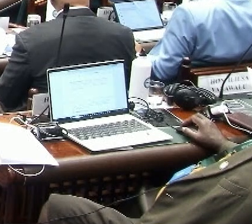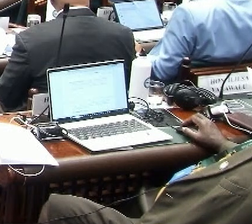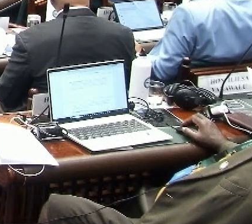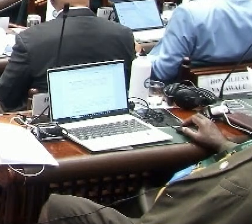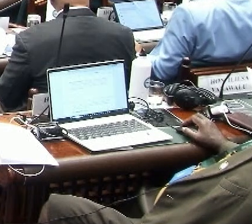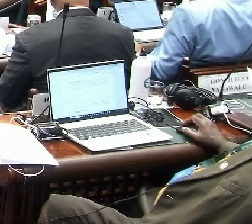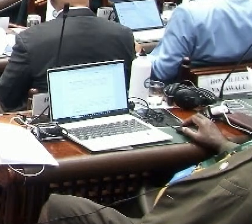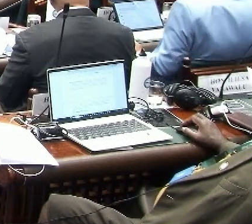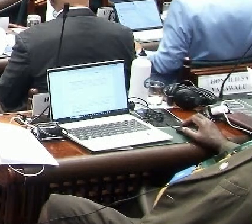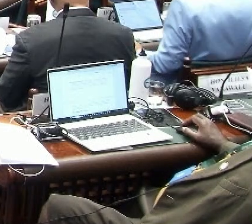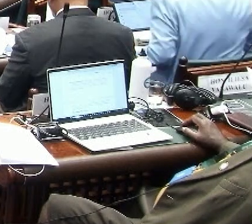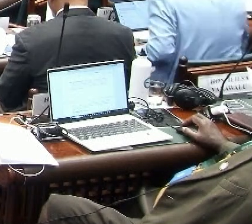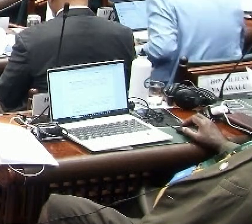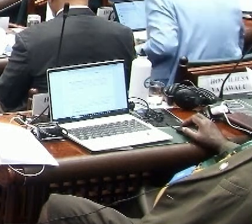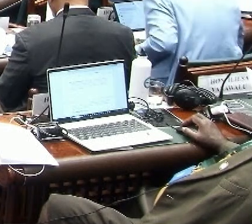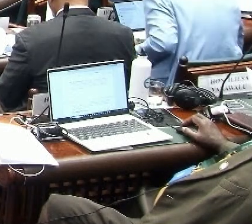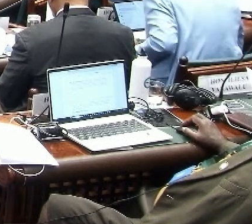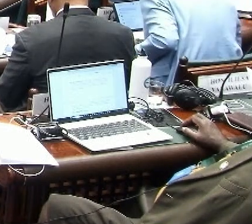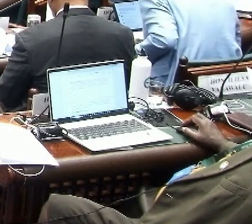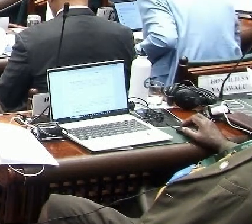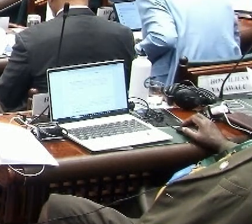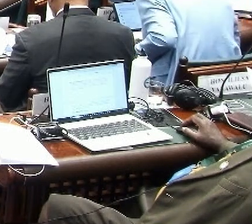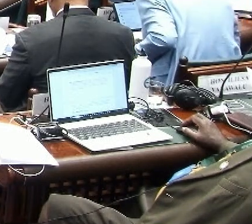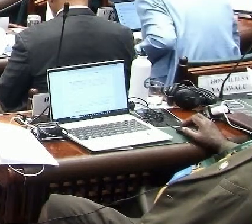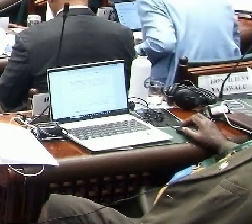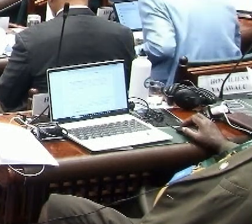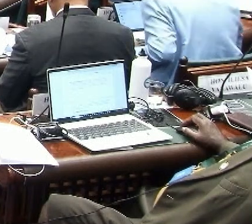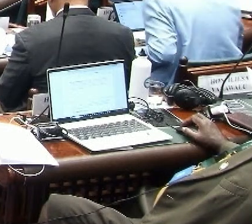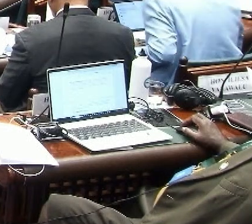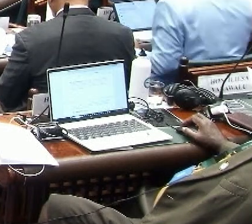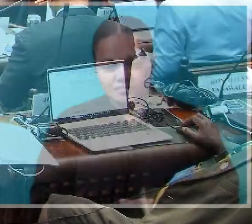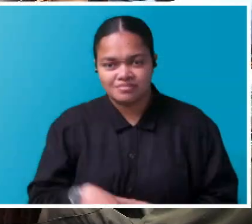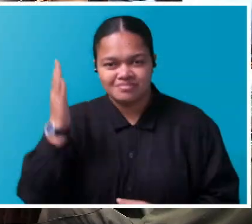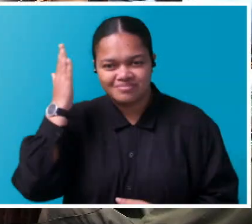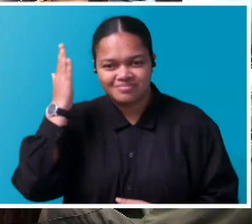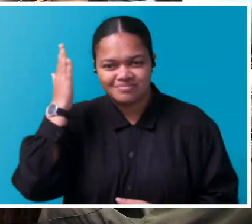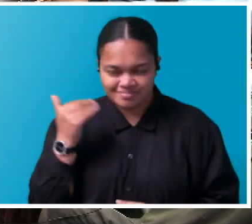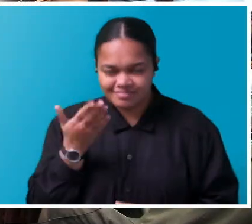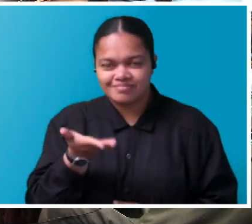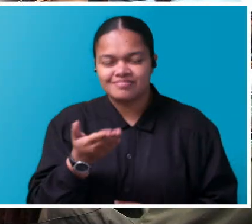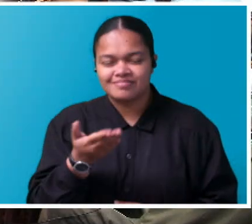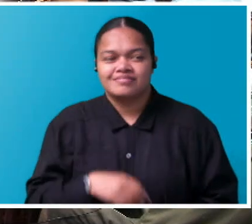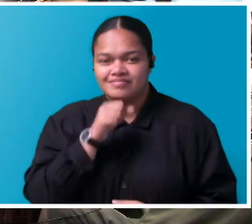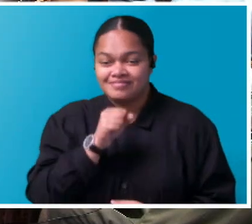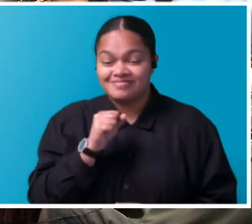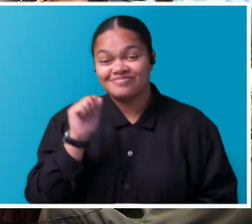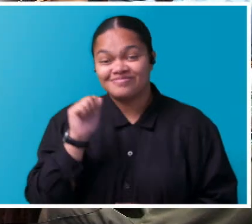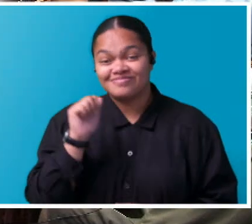of Opposition, Honorable Members of Parliament, ladies and gentlemen, Ms. Ayanda